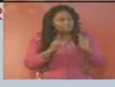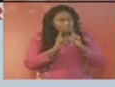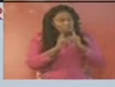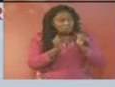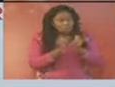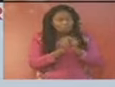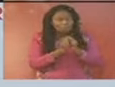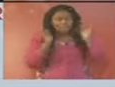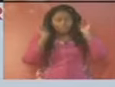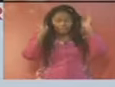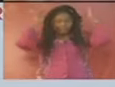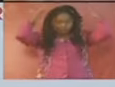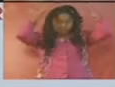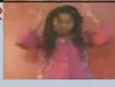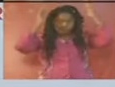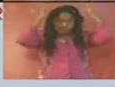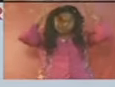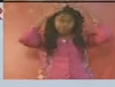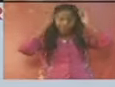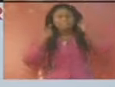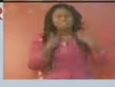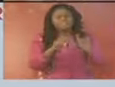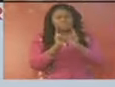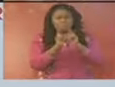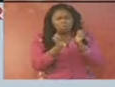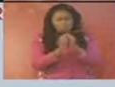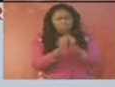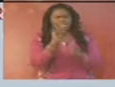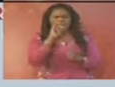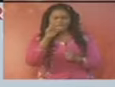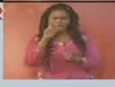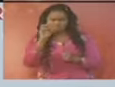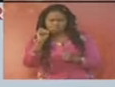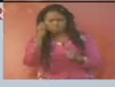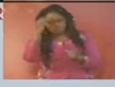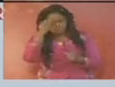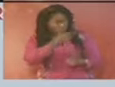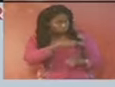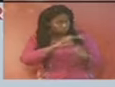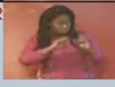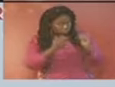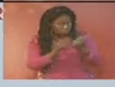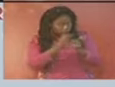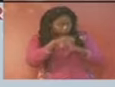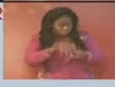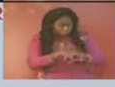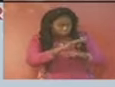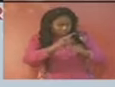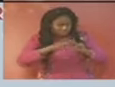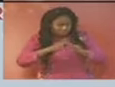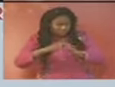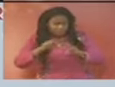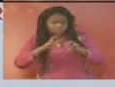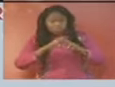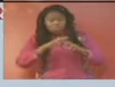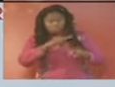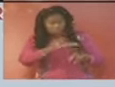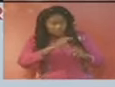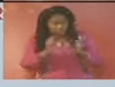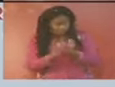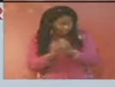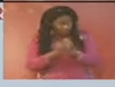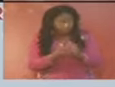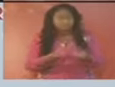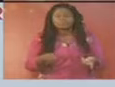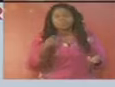have already reached out to the IRO to spread the word from churches to